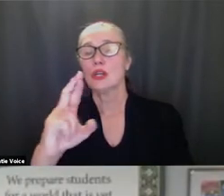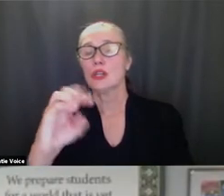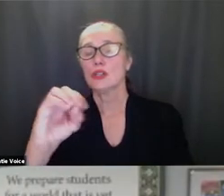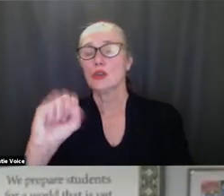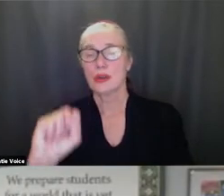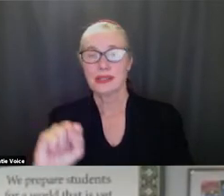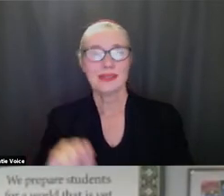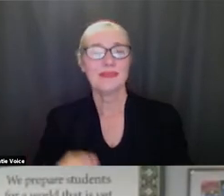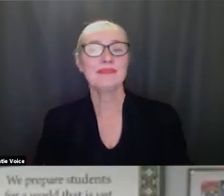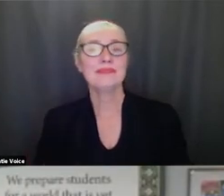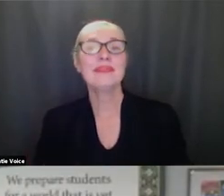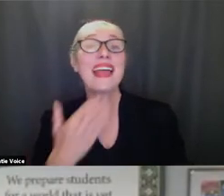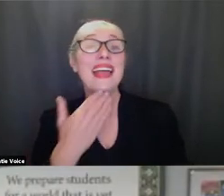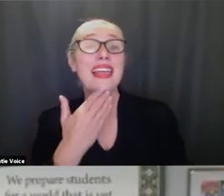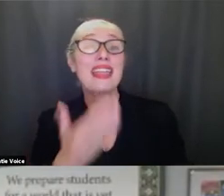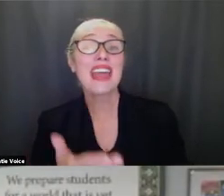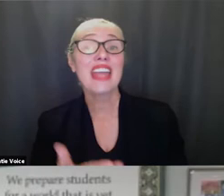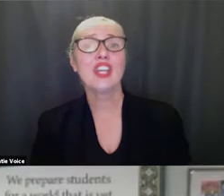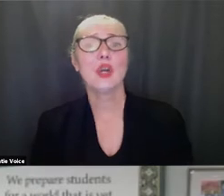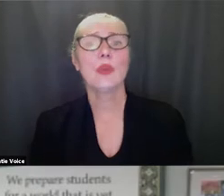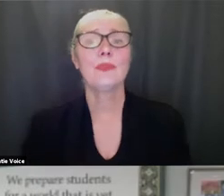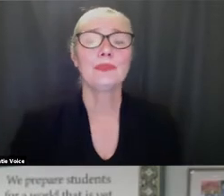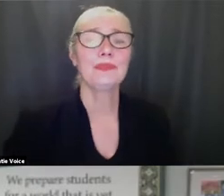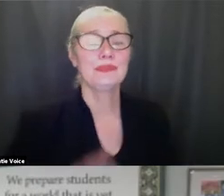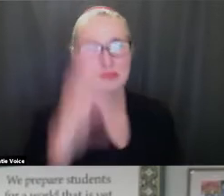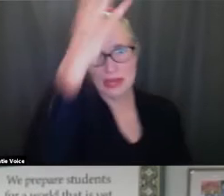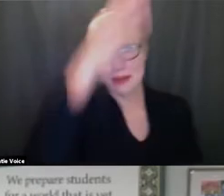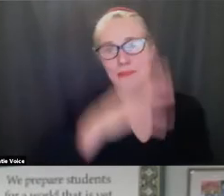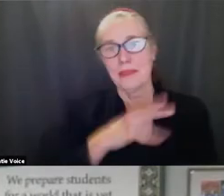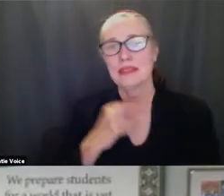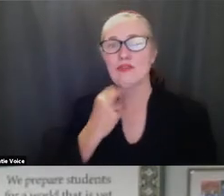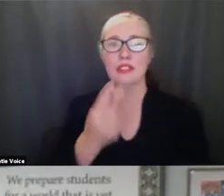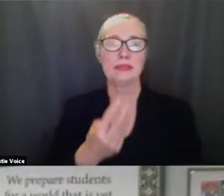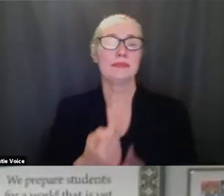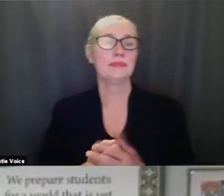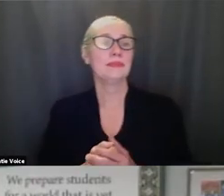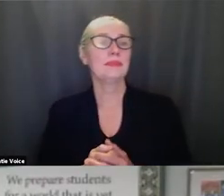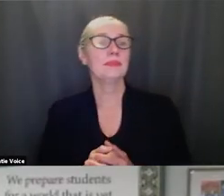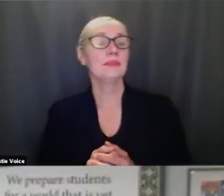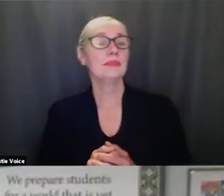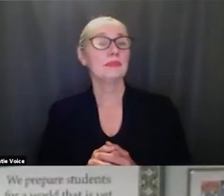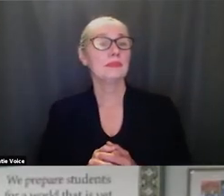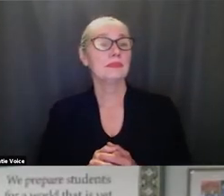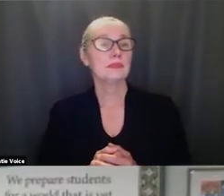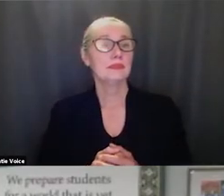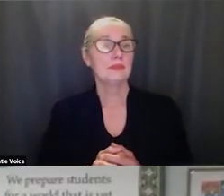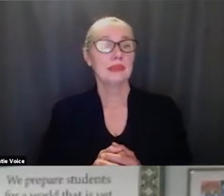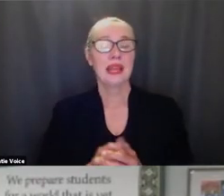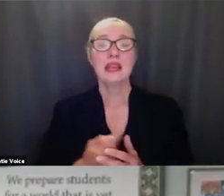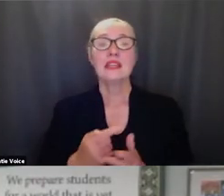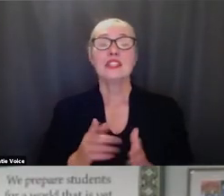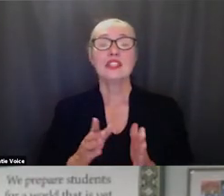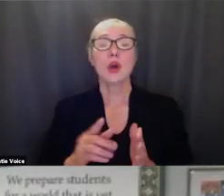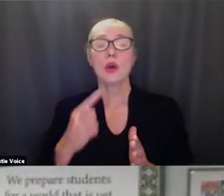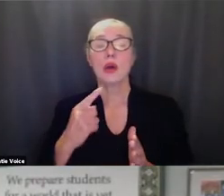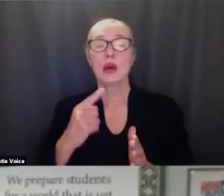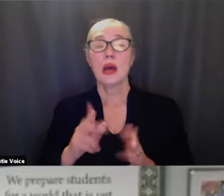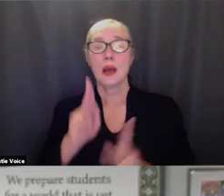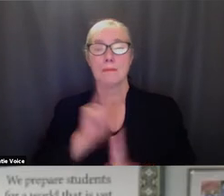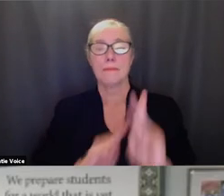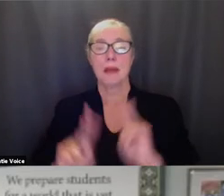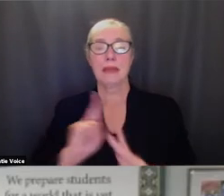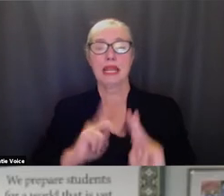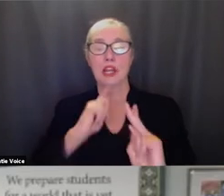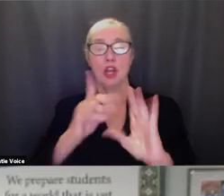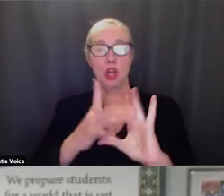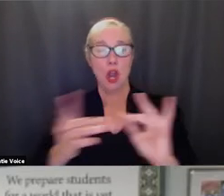thank you i just want to put a public comment out for all the people who haven't given in